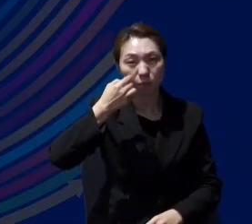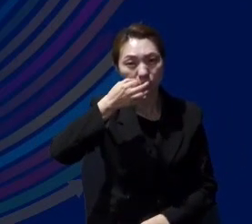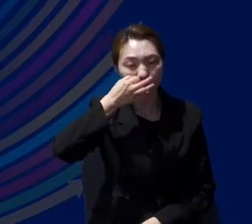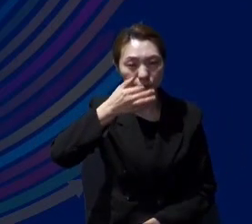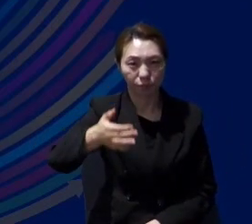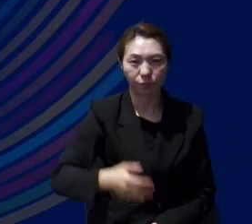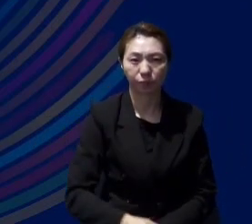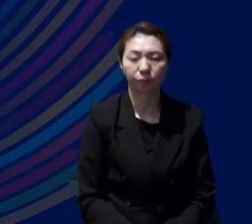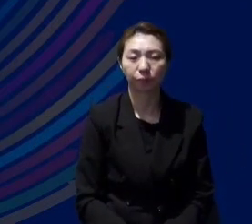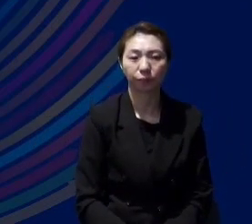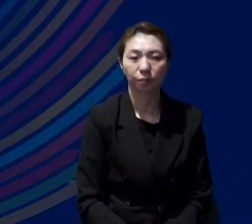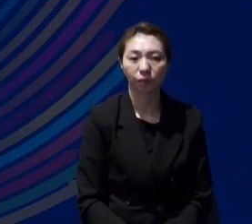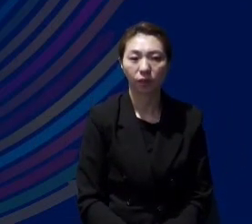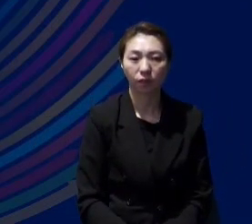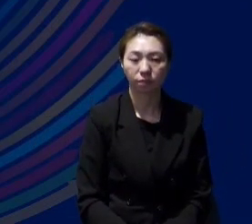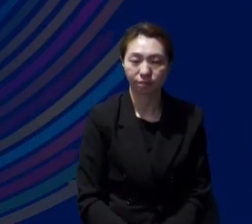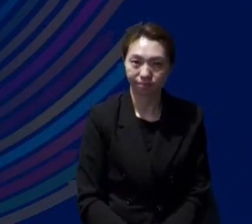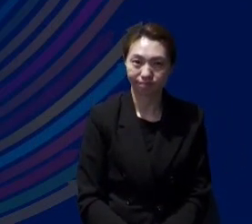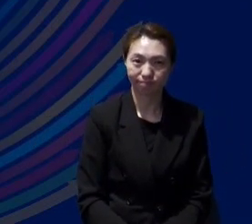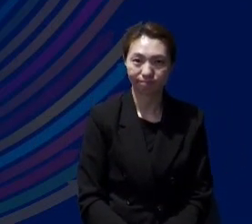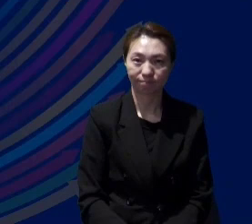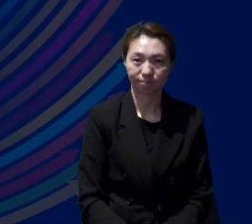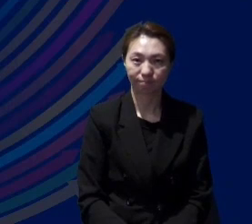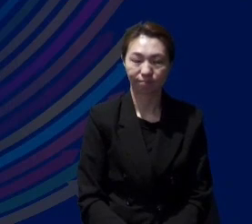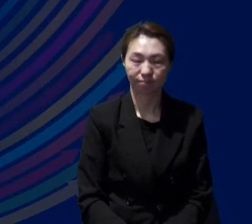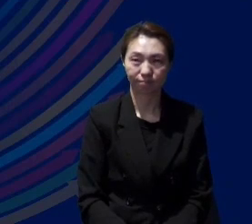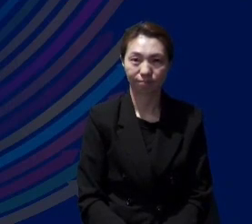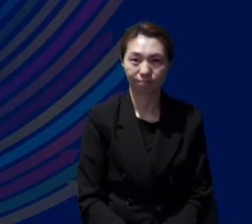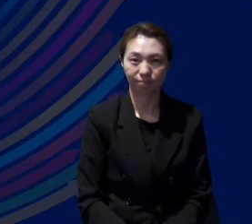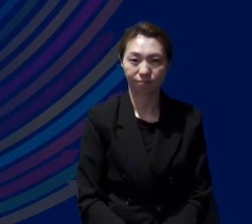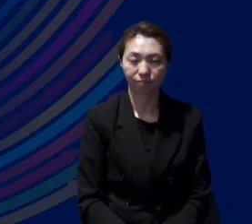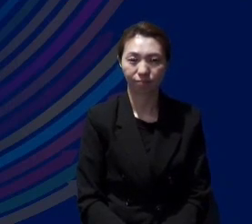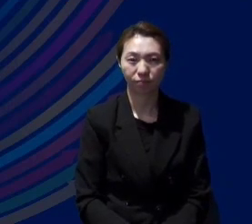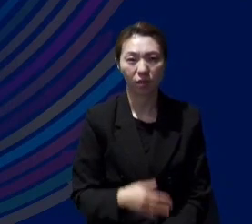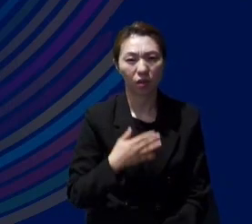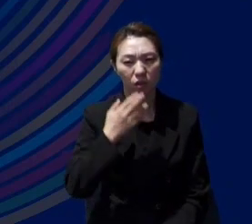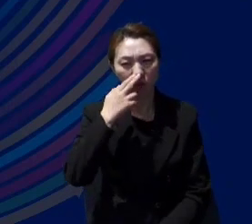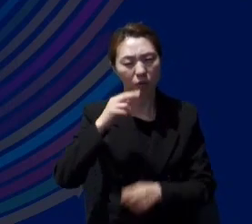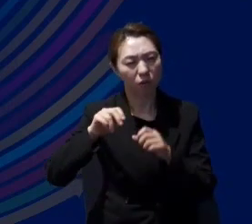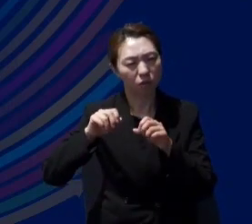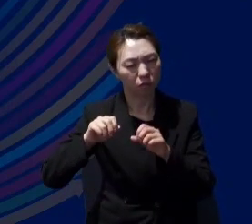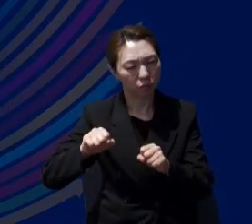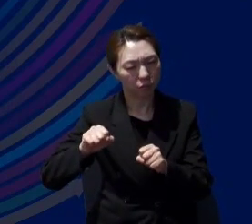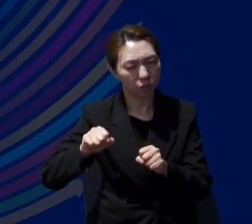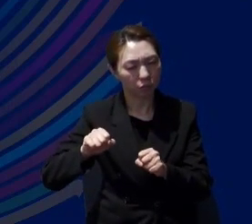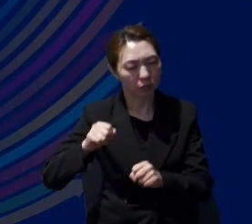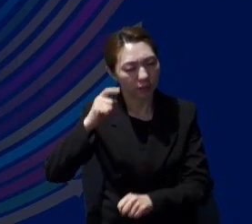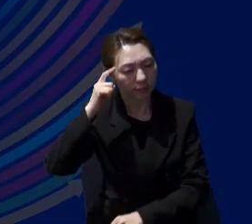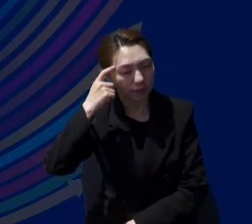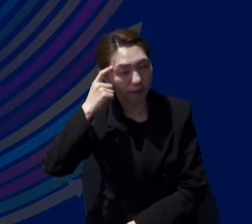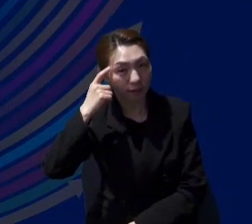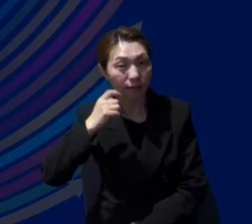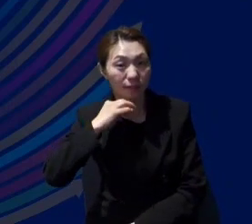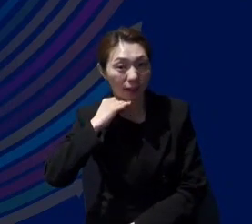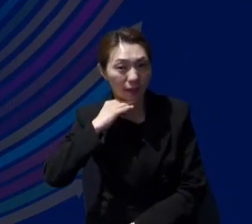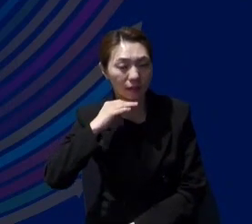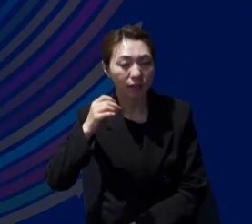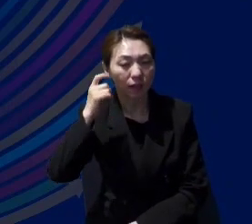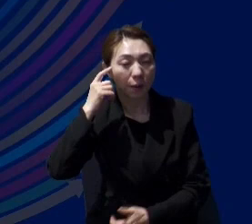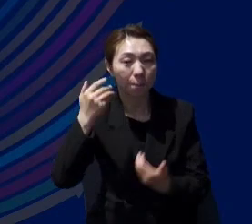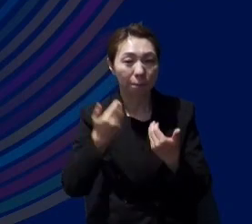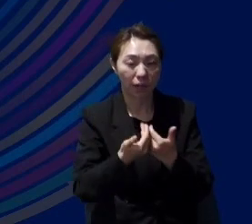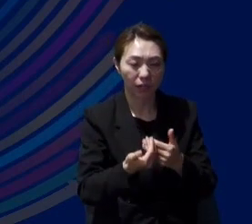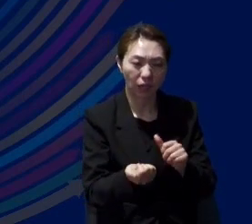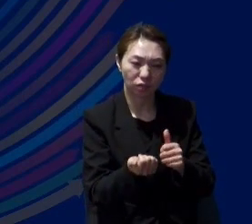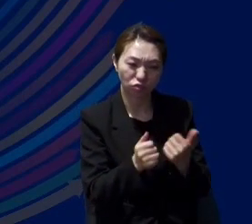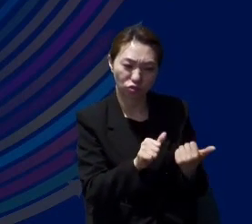life expectancy. And then each of the subsequent panels is for a different cause of death. This is from level 2 of the